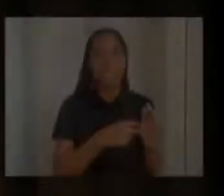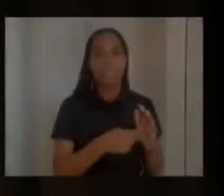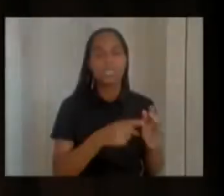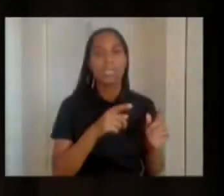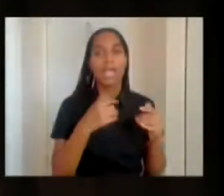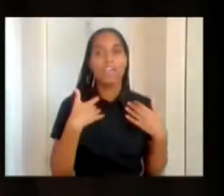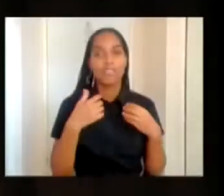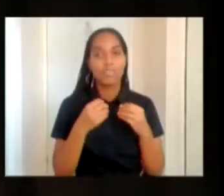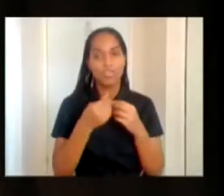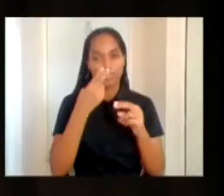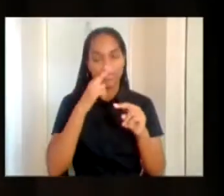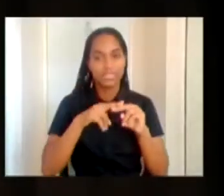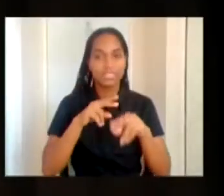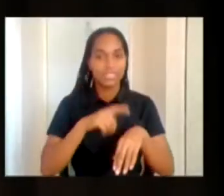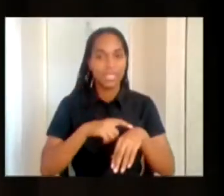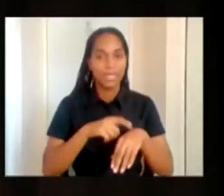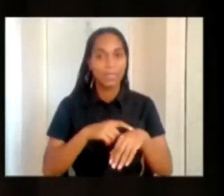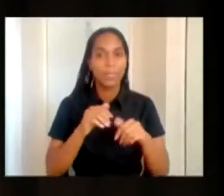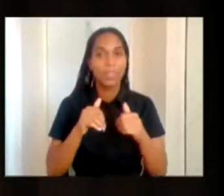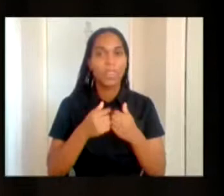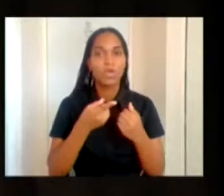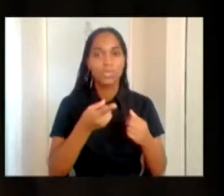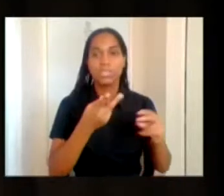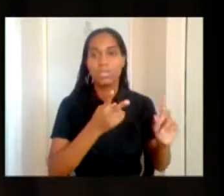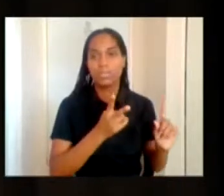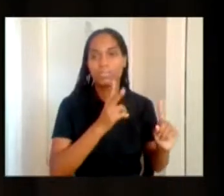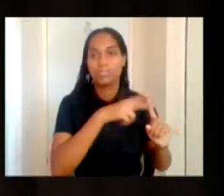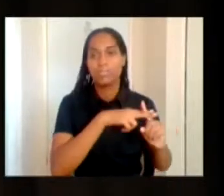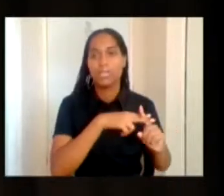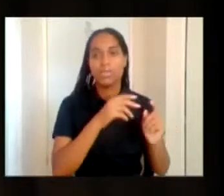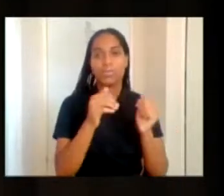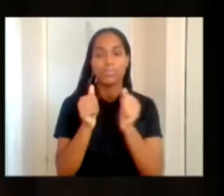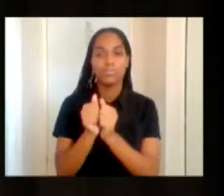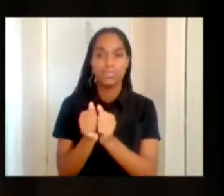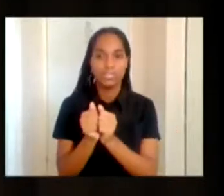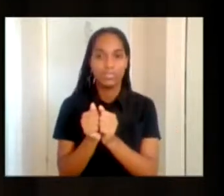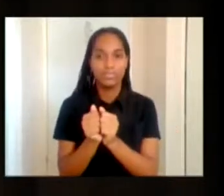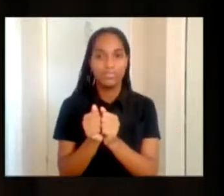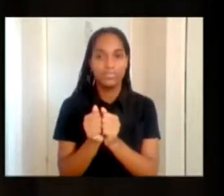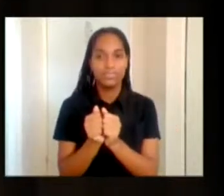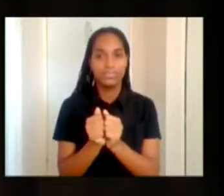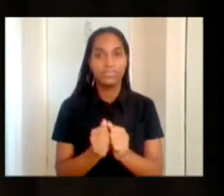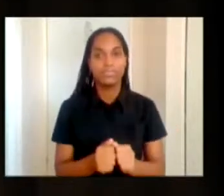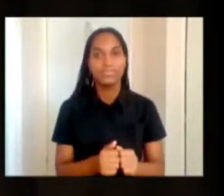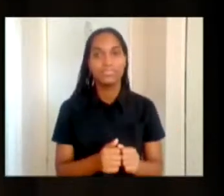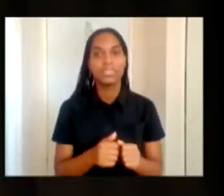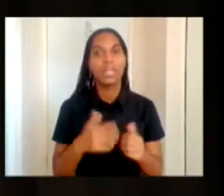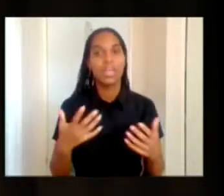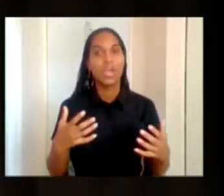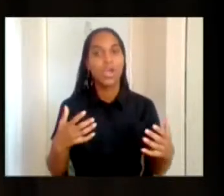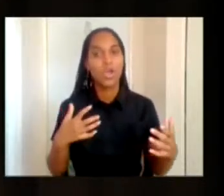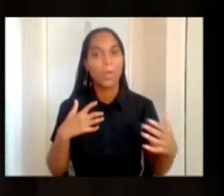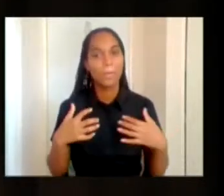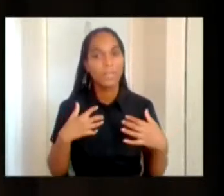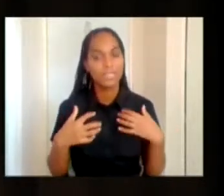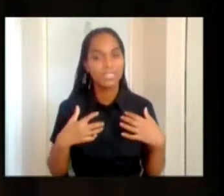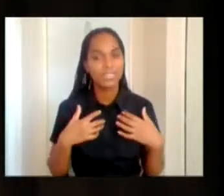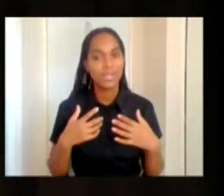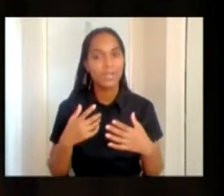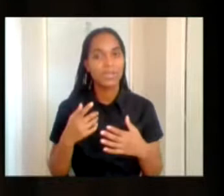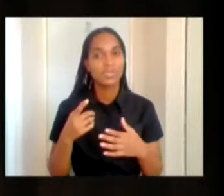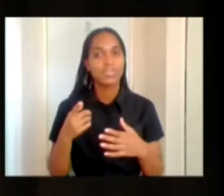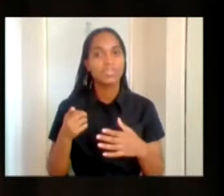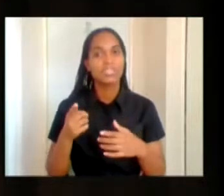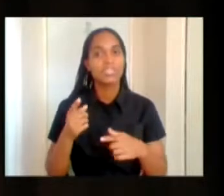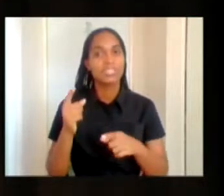time how actually he has been implementing it with the a lot of complaints to what the kind of standard guys just kind